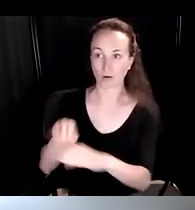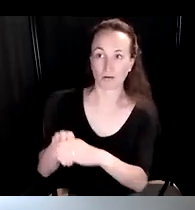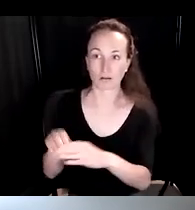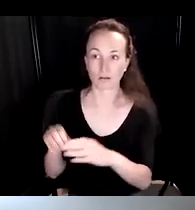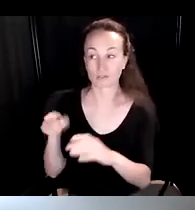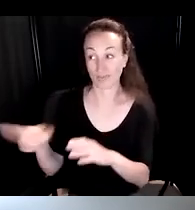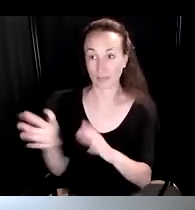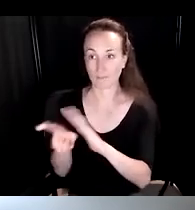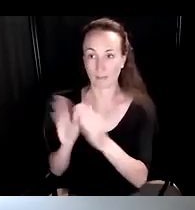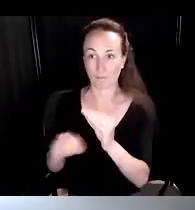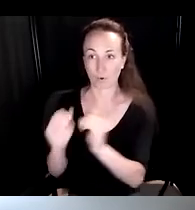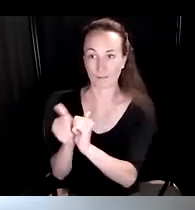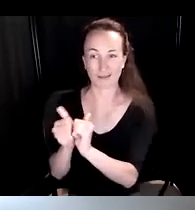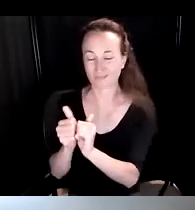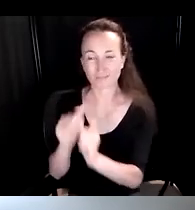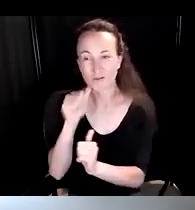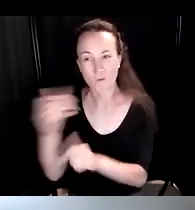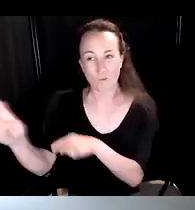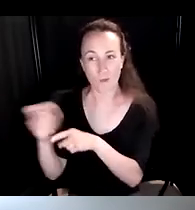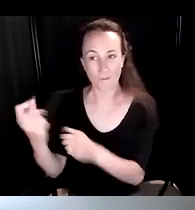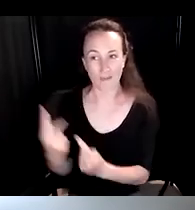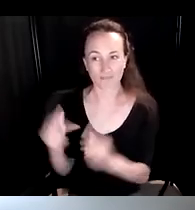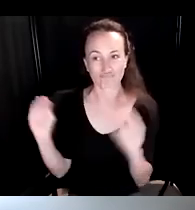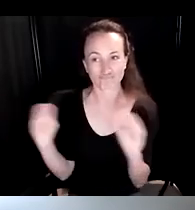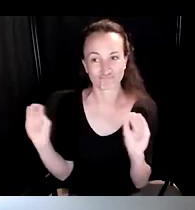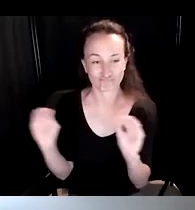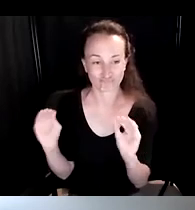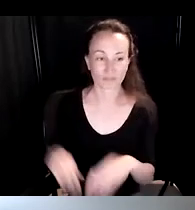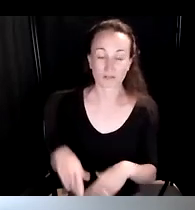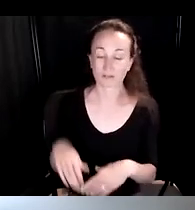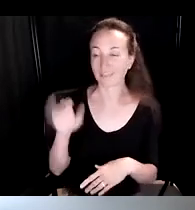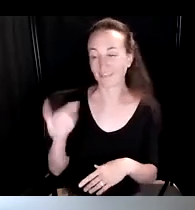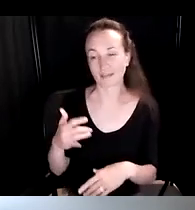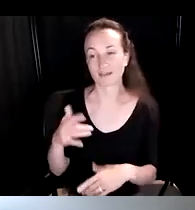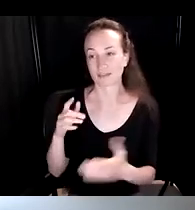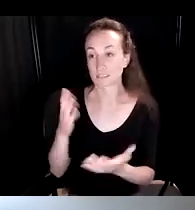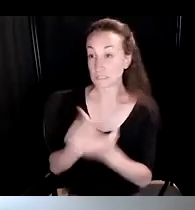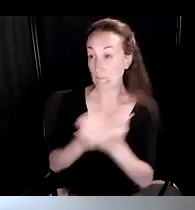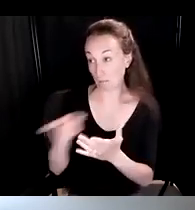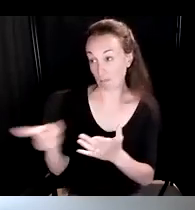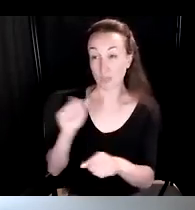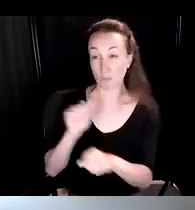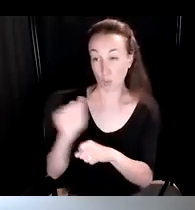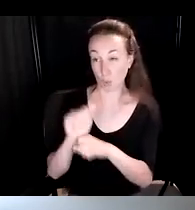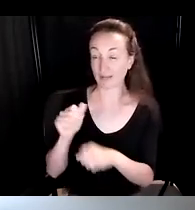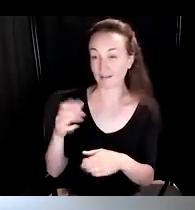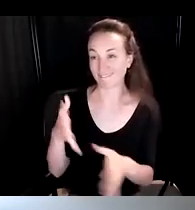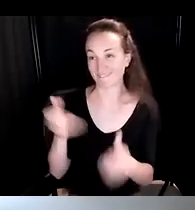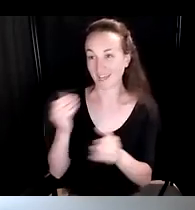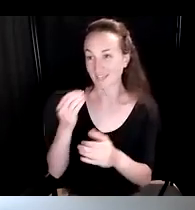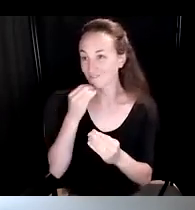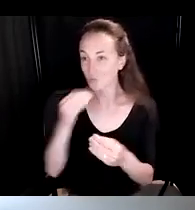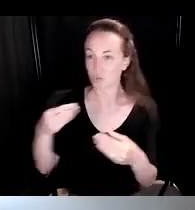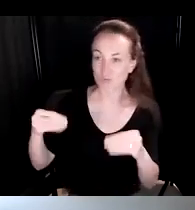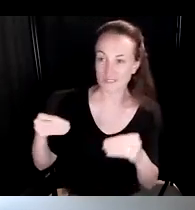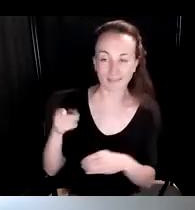they normally, this age group typically applies for jobs were fast food, retail, and they were not accepting applications because so many places were